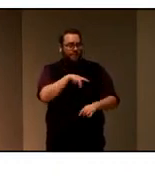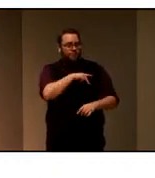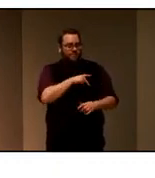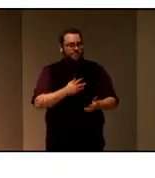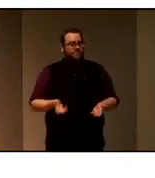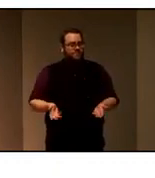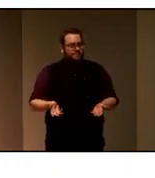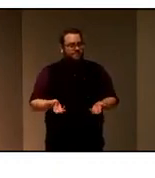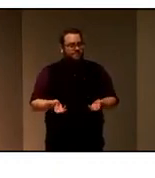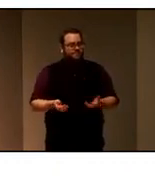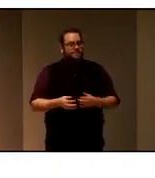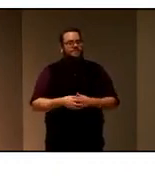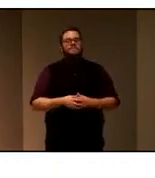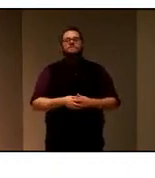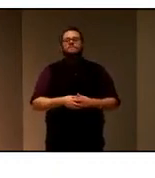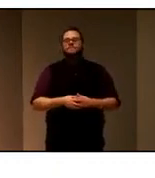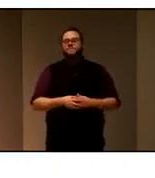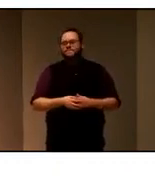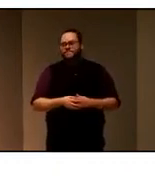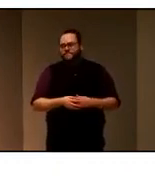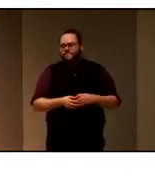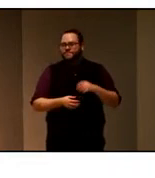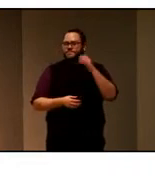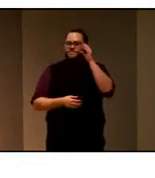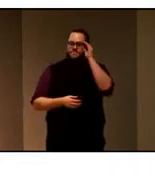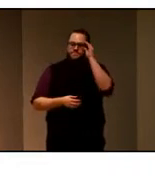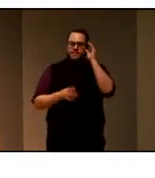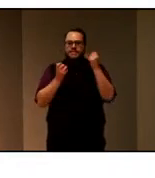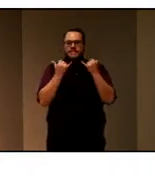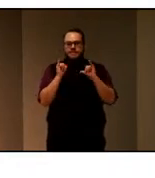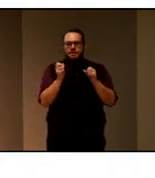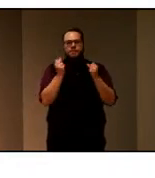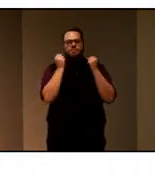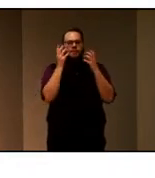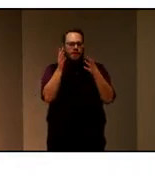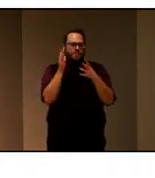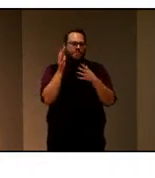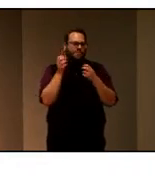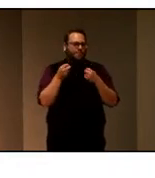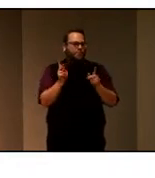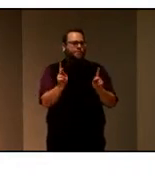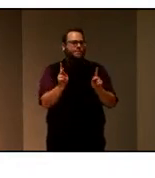again, still a lot of opportunity.